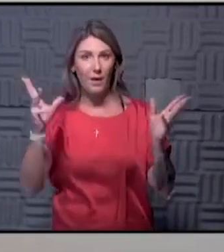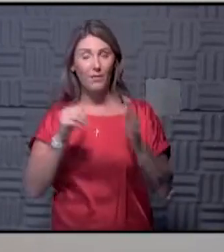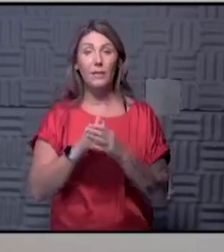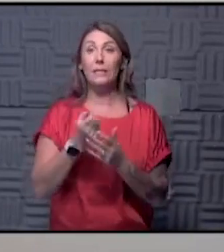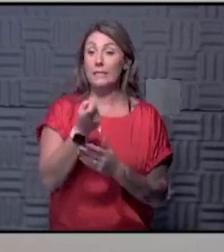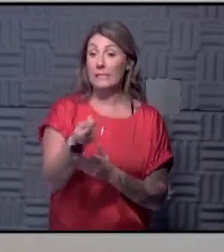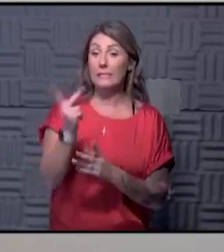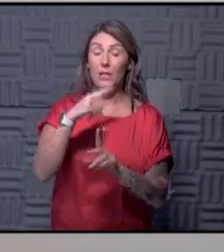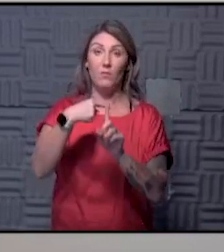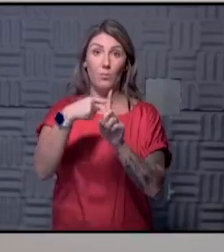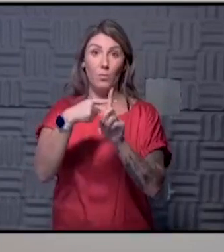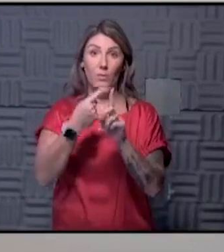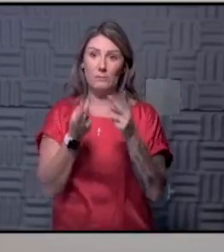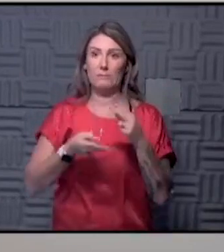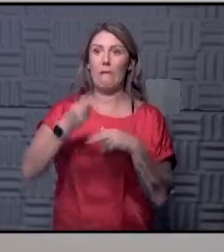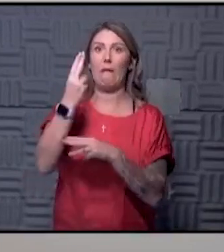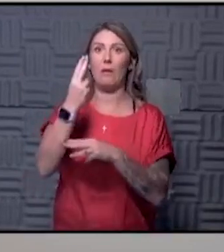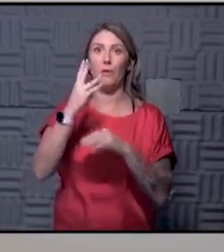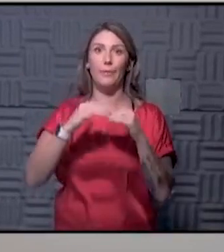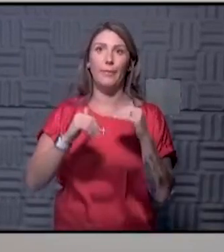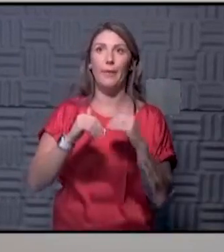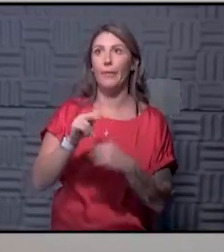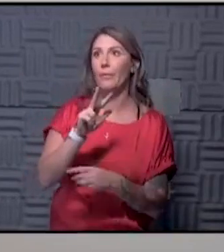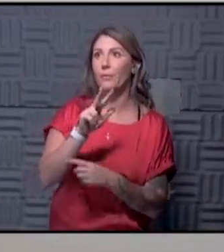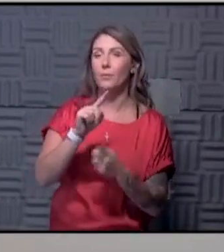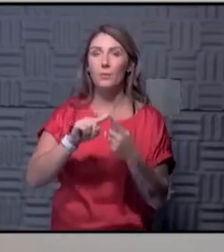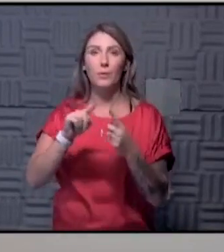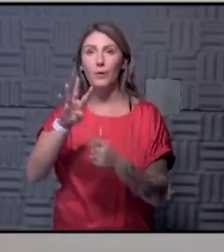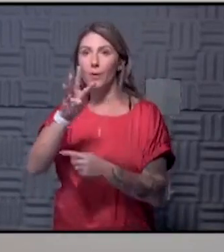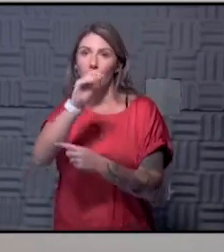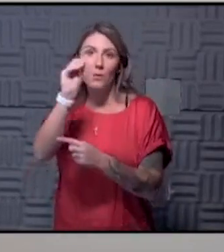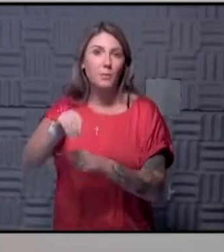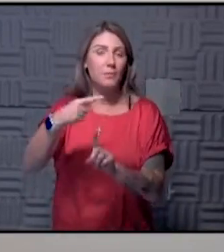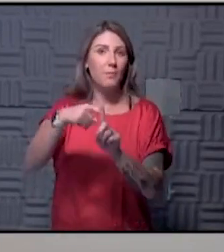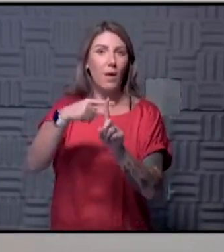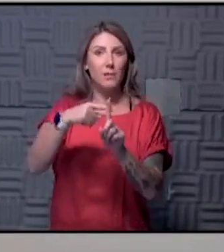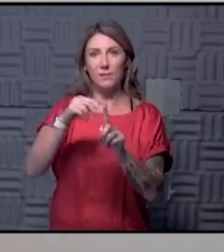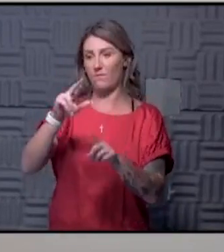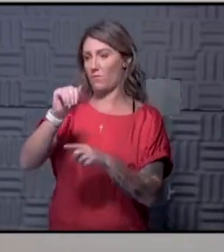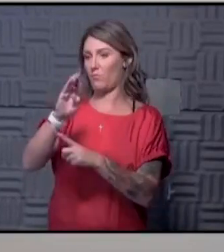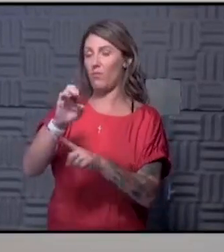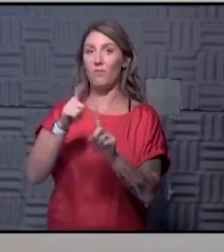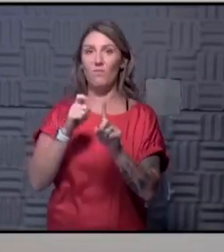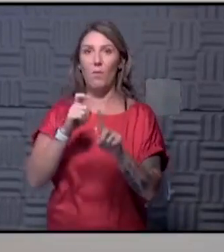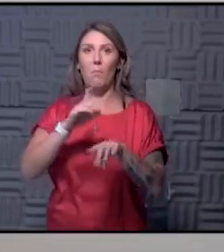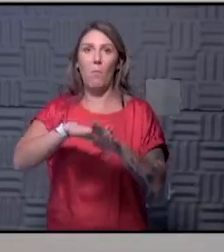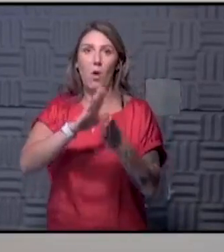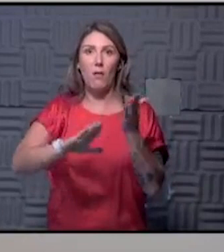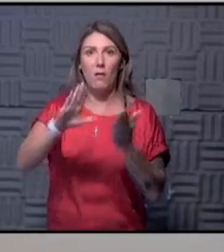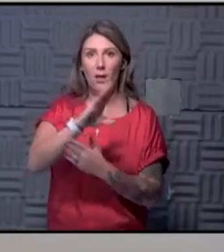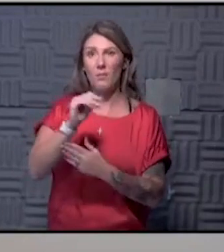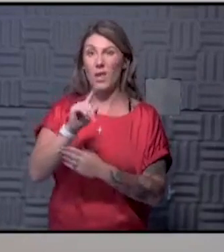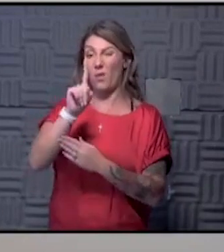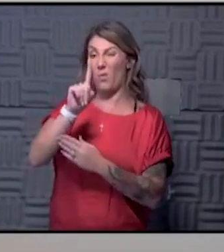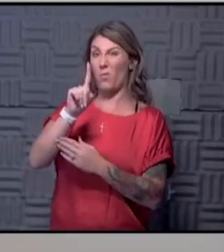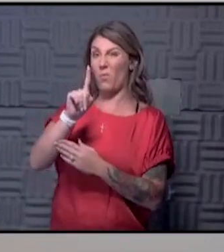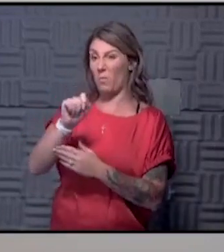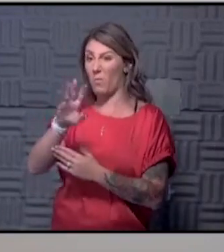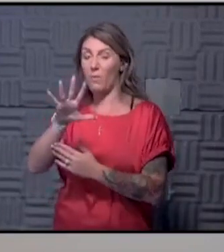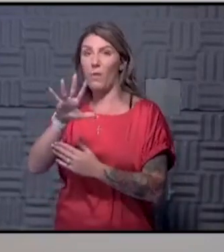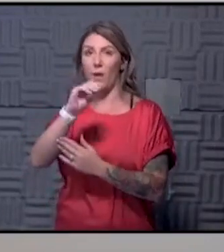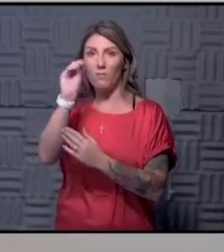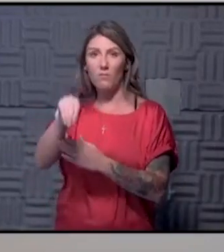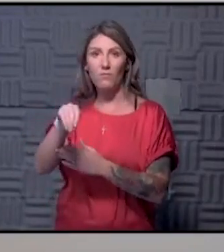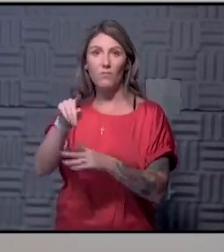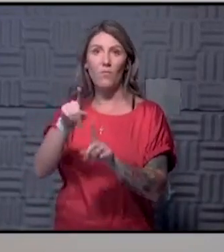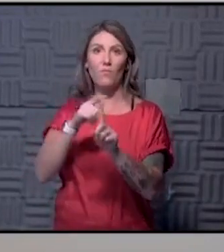percentage points higher than our 3 to 4% positivity rate that we have on campus, and 1.5% from our prevalence